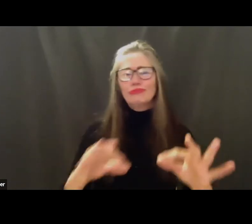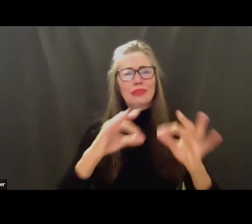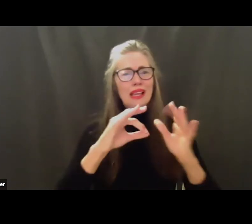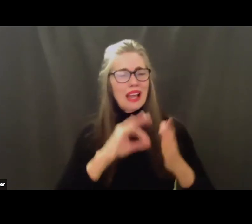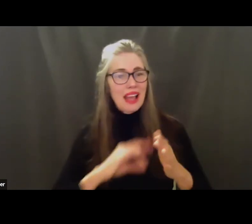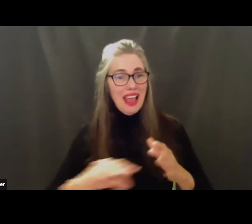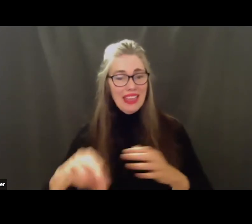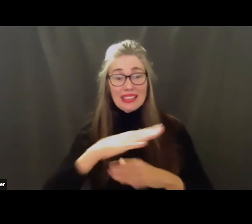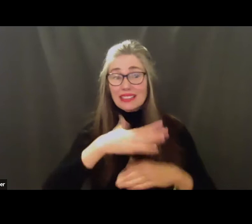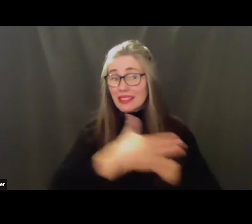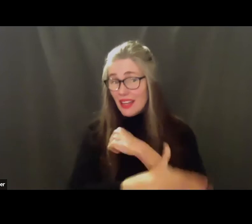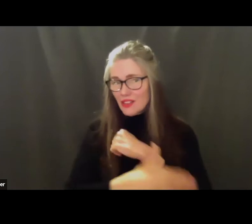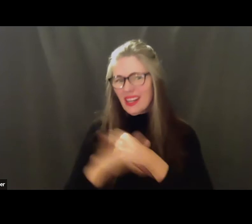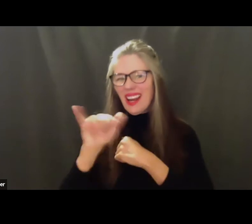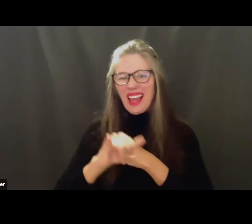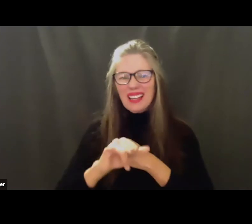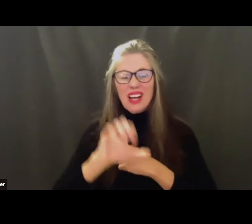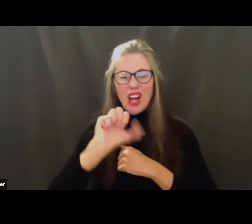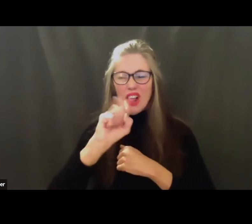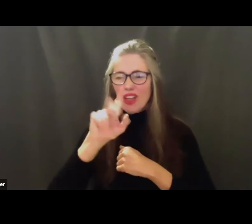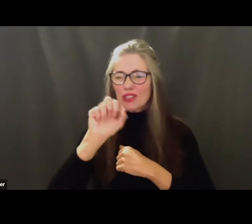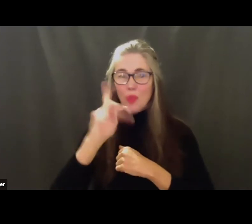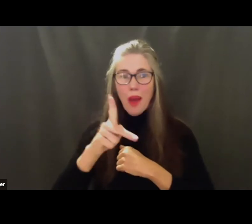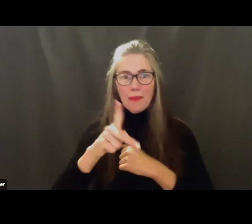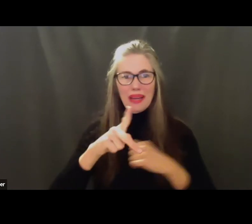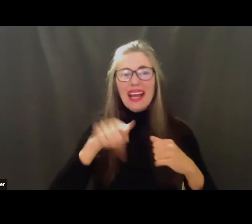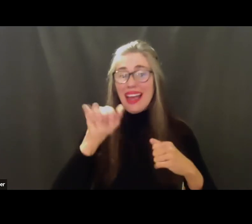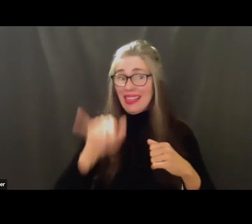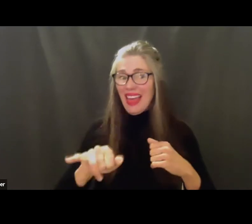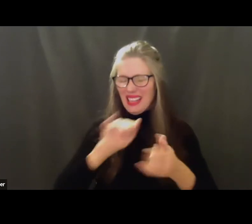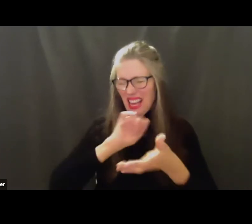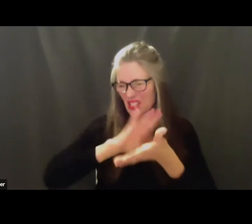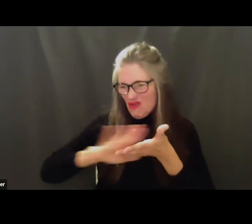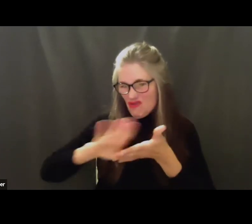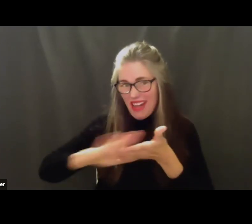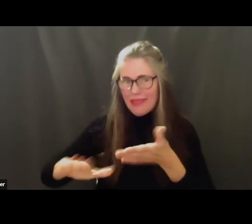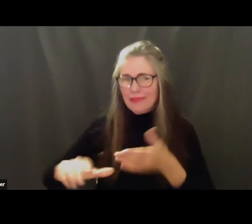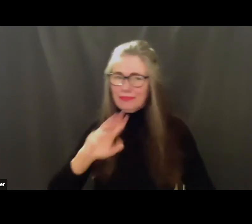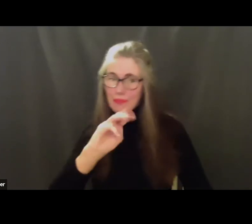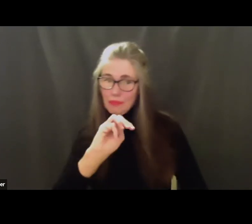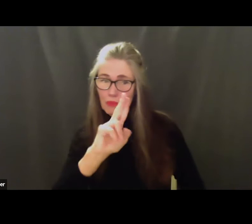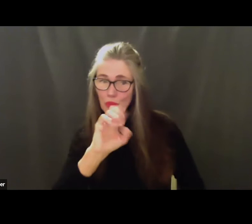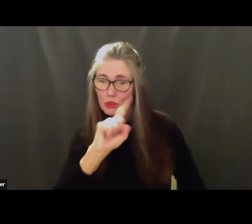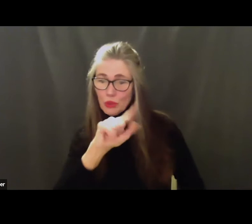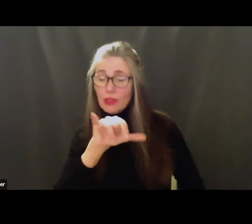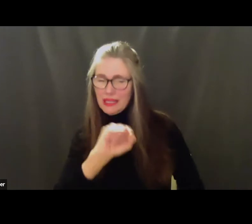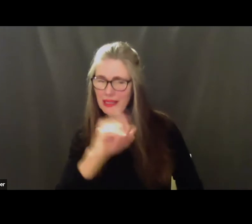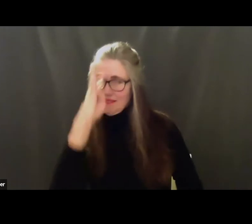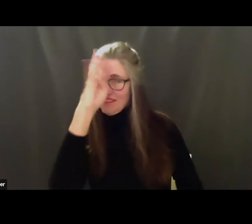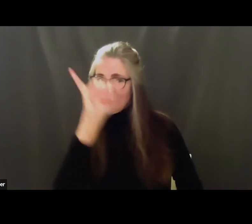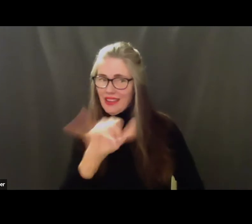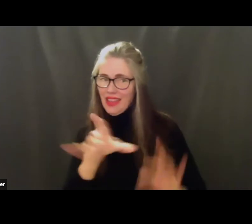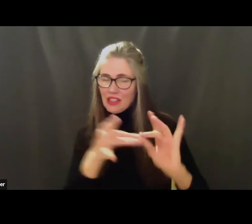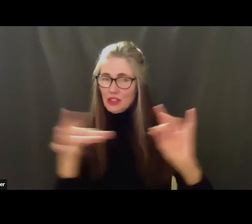the swamps, which is a slogan Mussolini pioneered. Soon a personality cult forms around